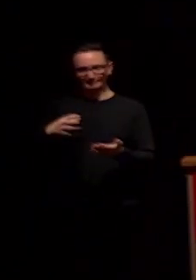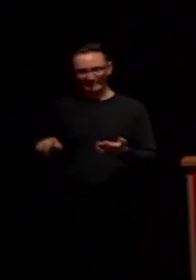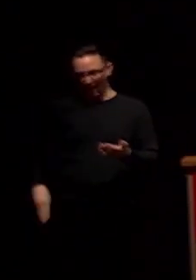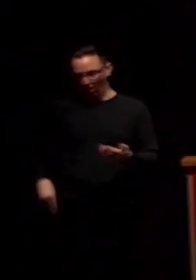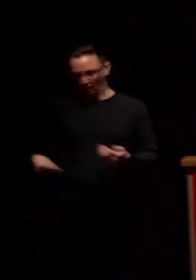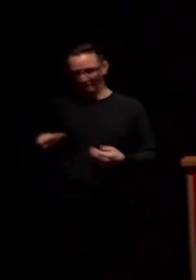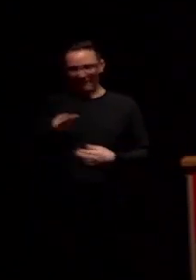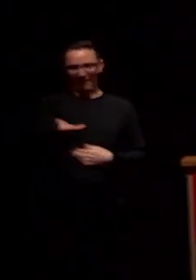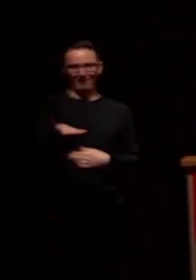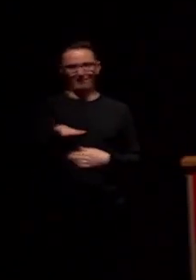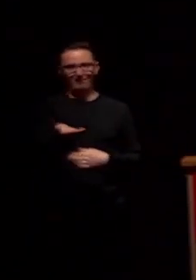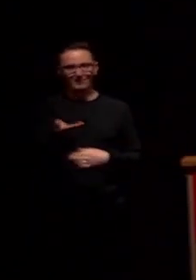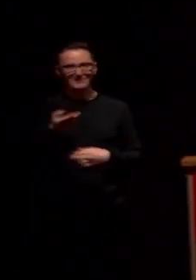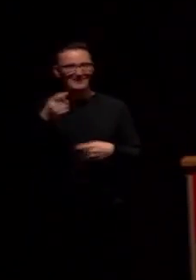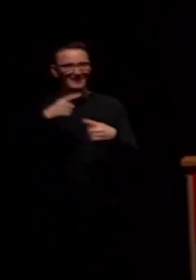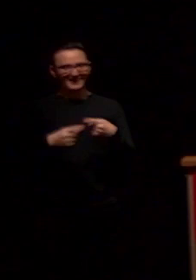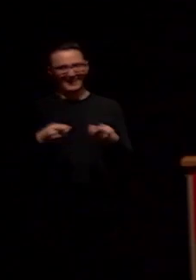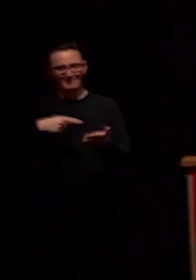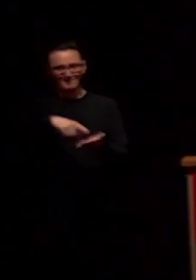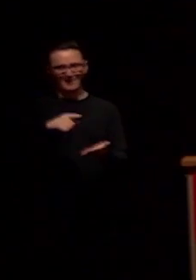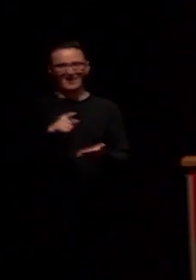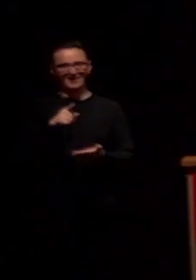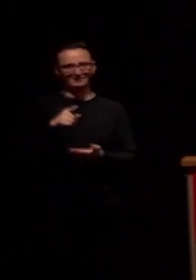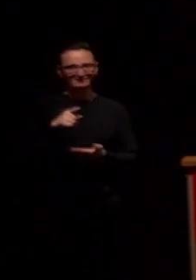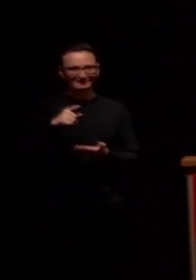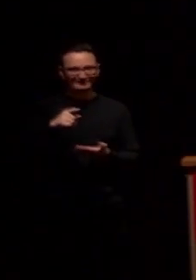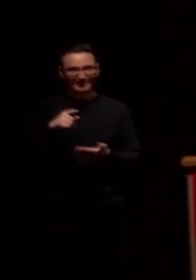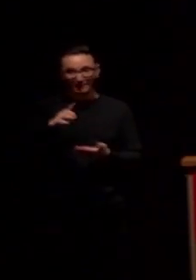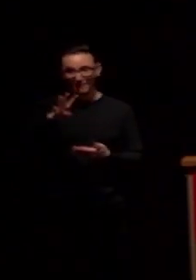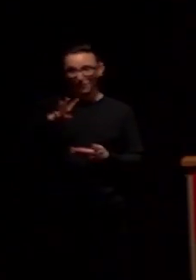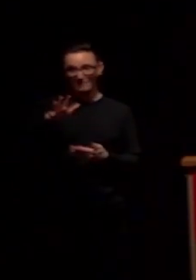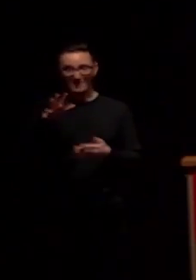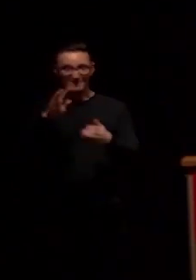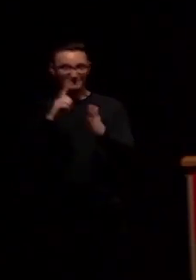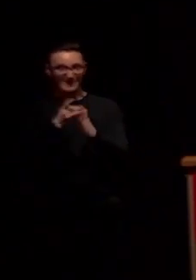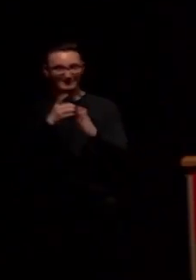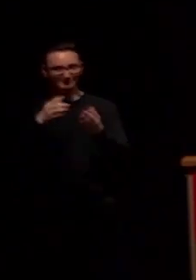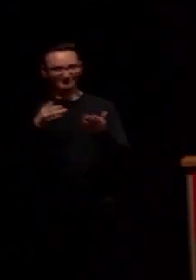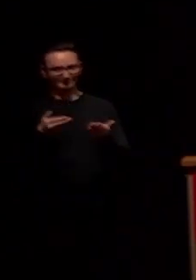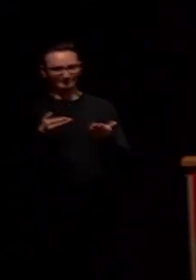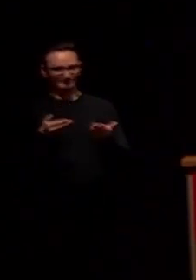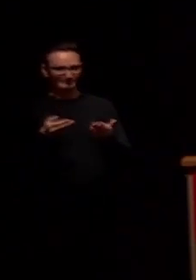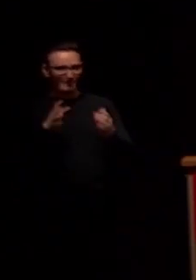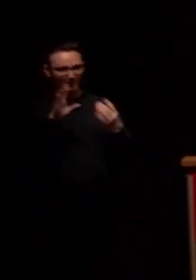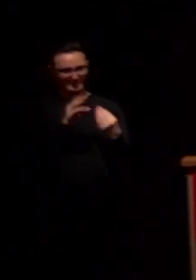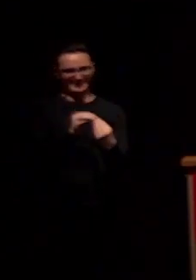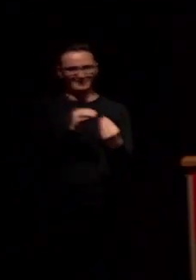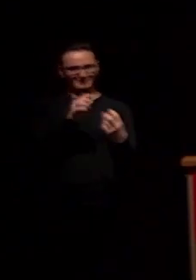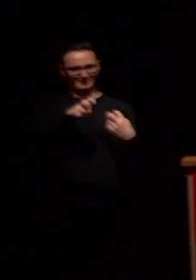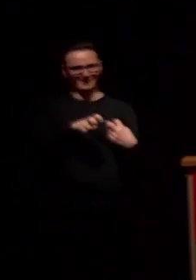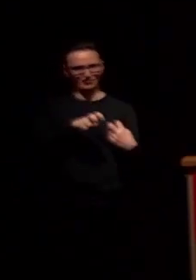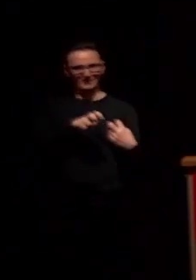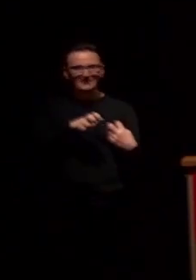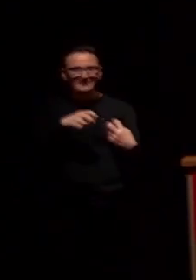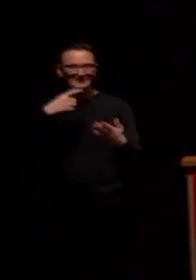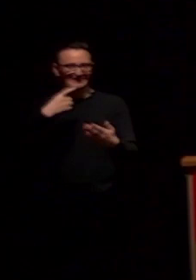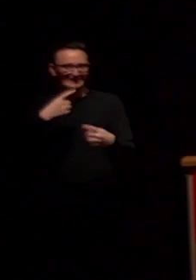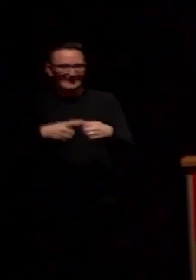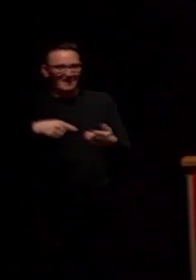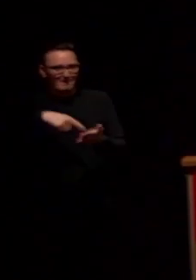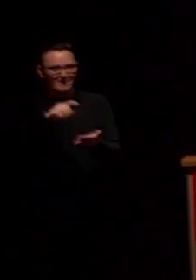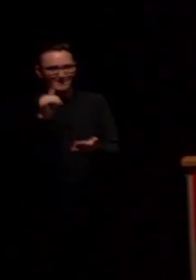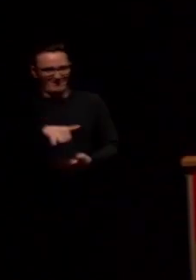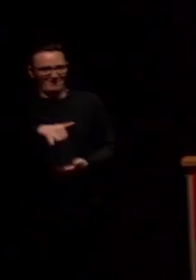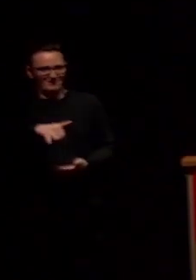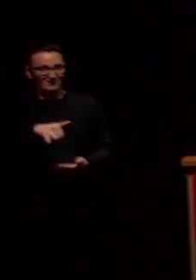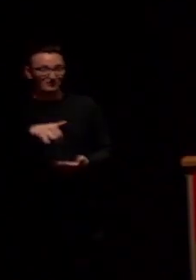that $80 to $120 for a 45-minute session. So we need to figure out how to make it more affordable. You know, when the vaccines